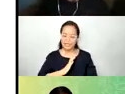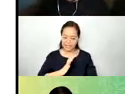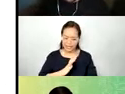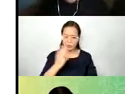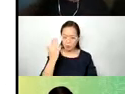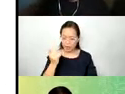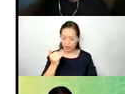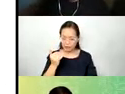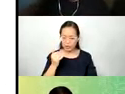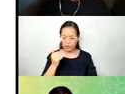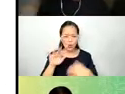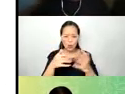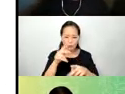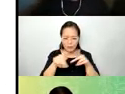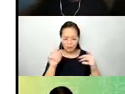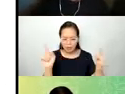hard battle."